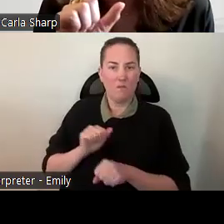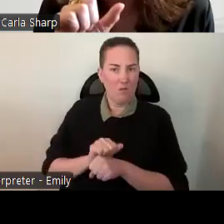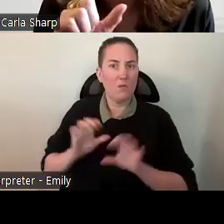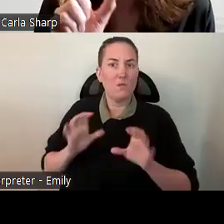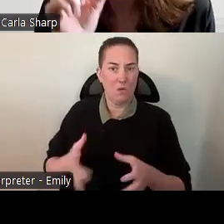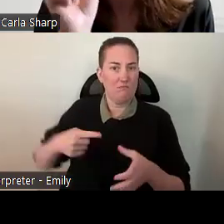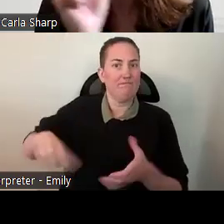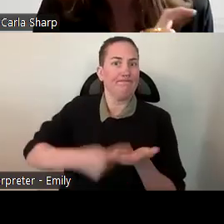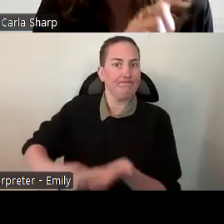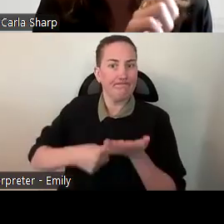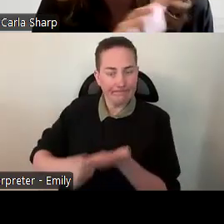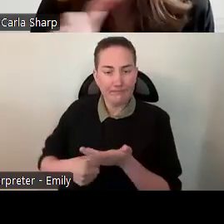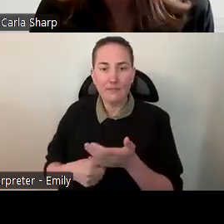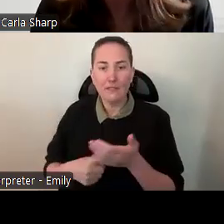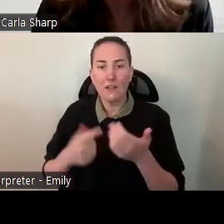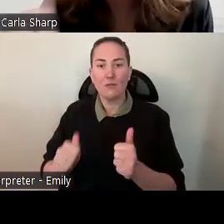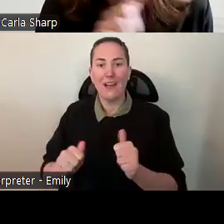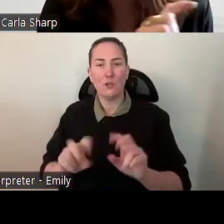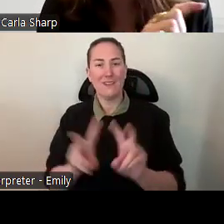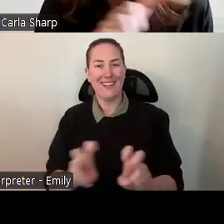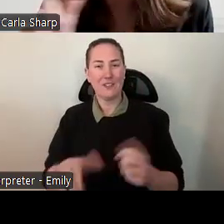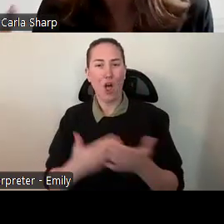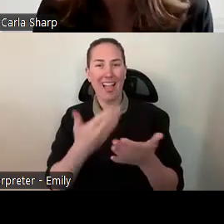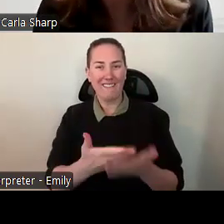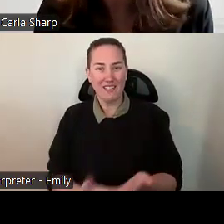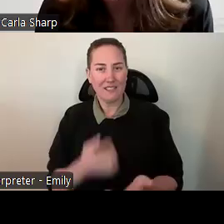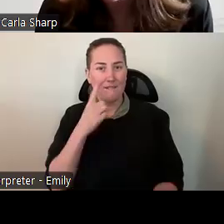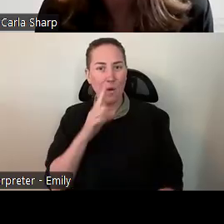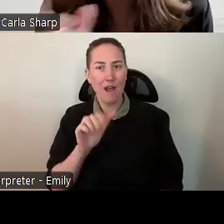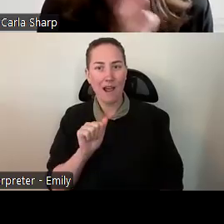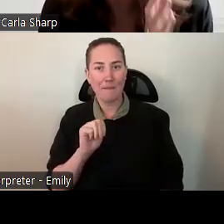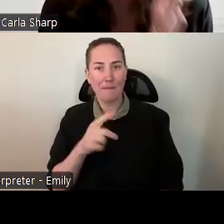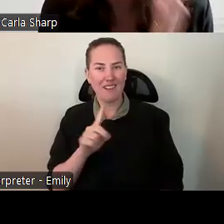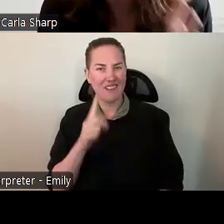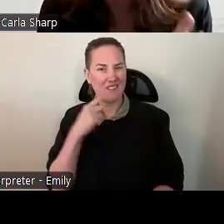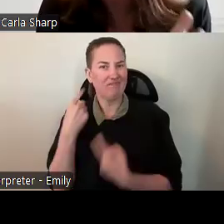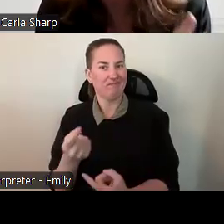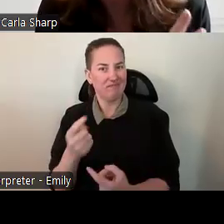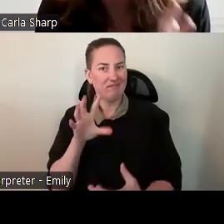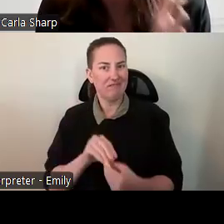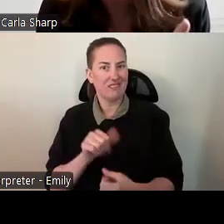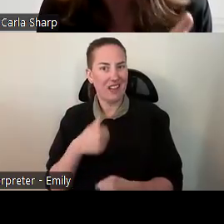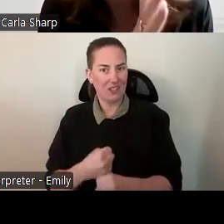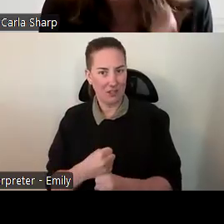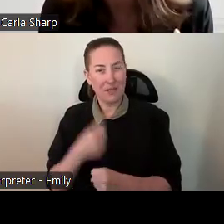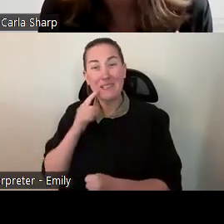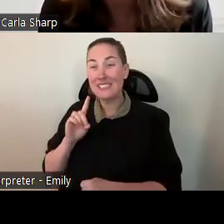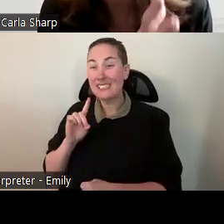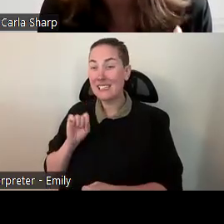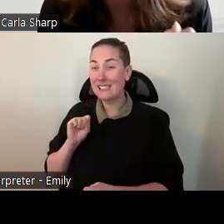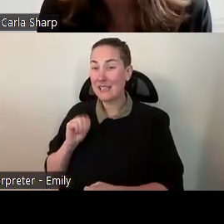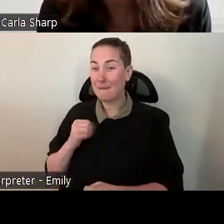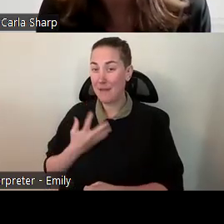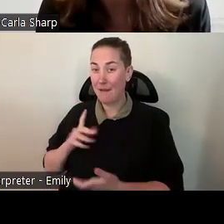to assess the evidence of the AMPD from the last 10 years since the DSM-5 was published and the AMPD